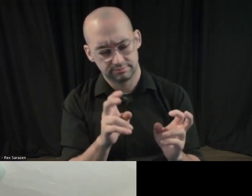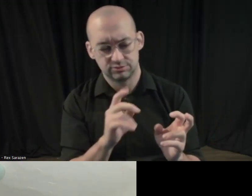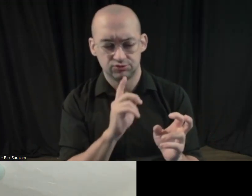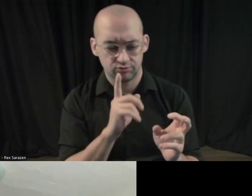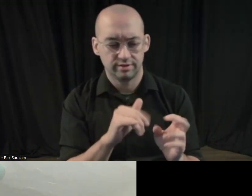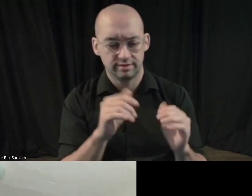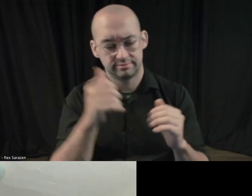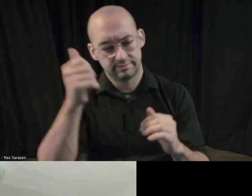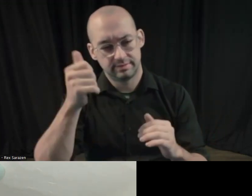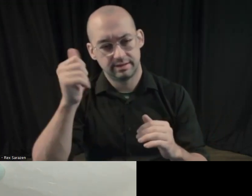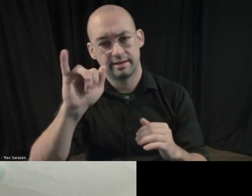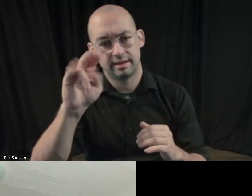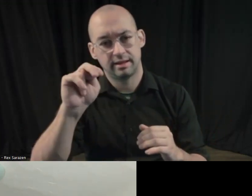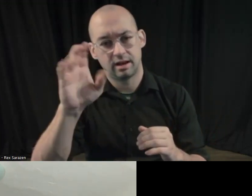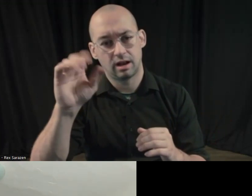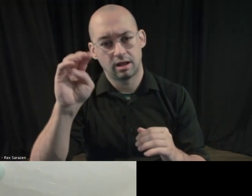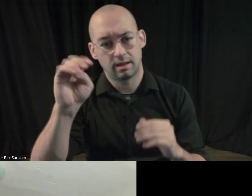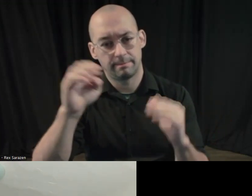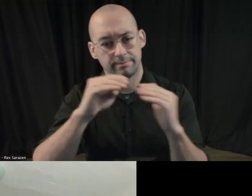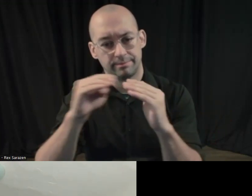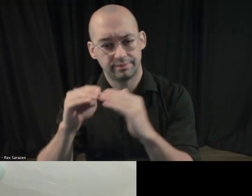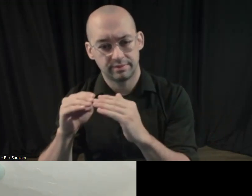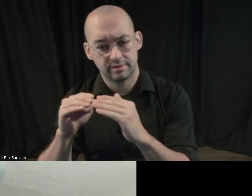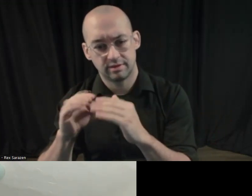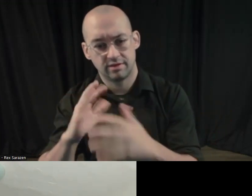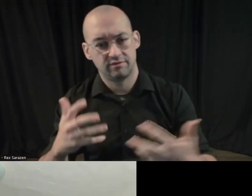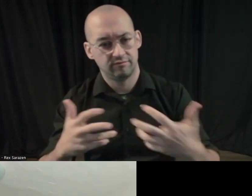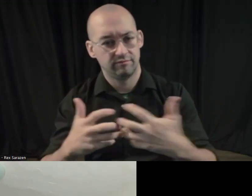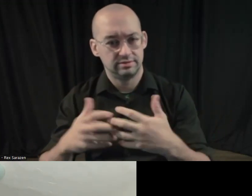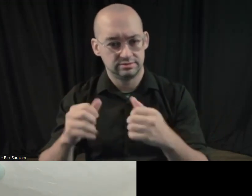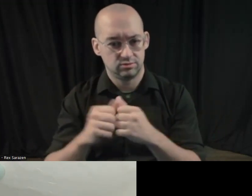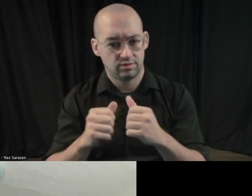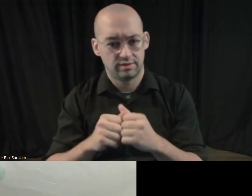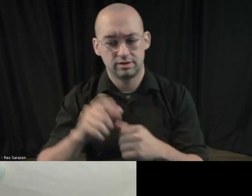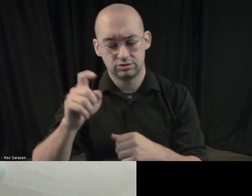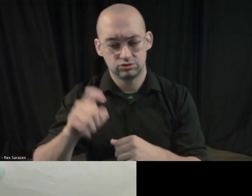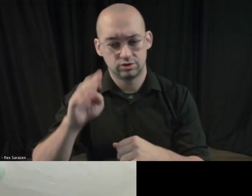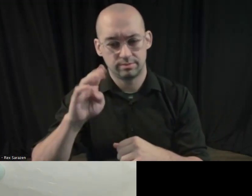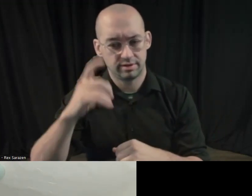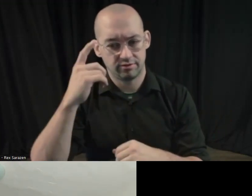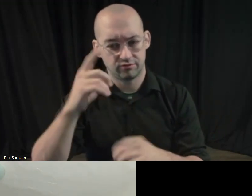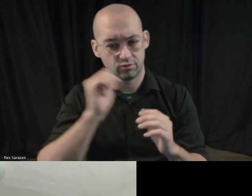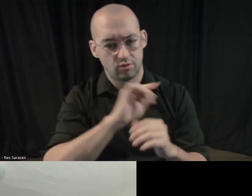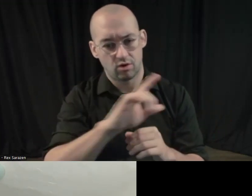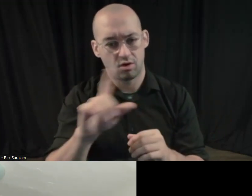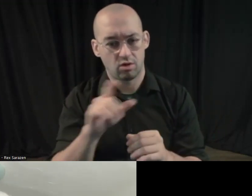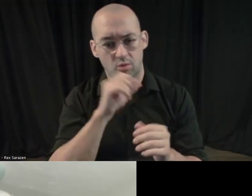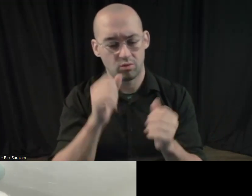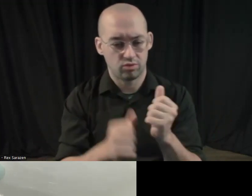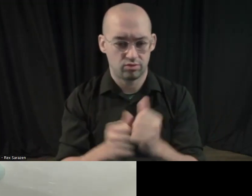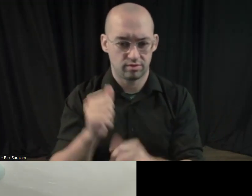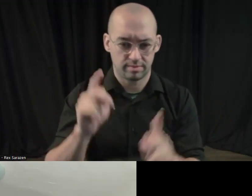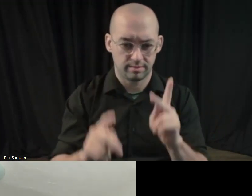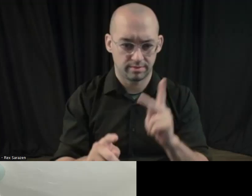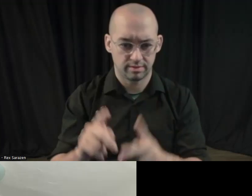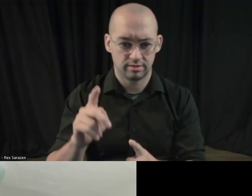equity fits in the master plan. The master plan in general should be for all older people, or maybe